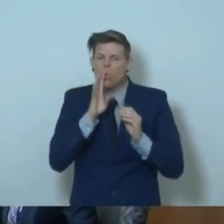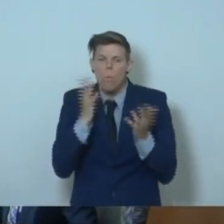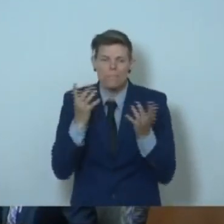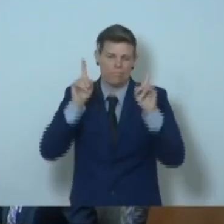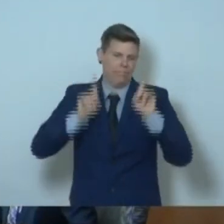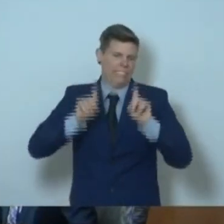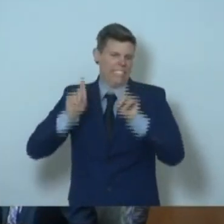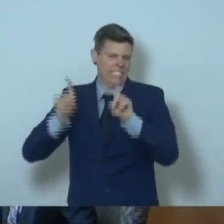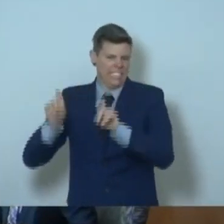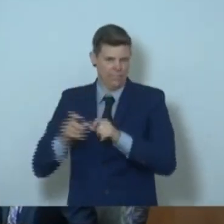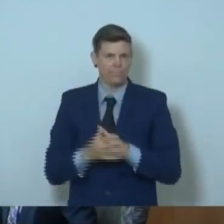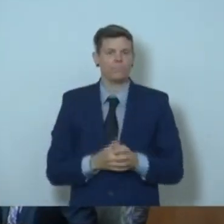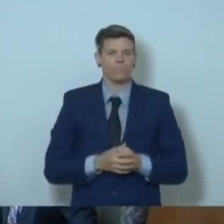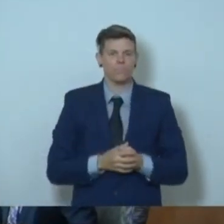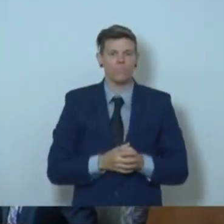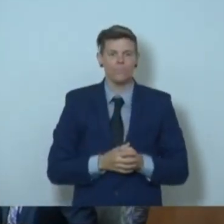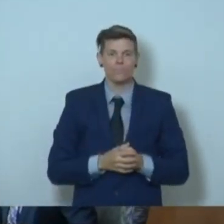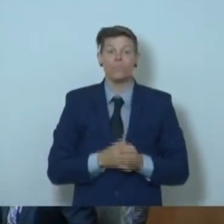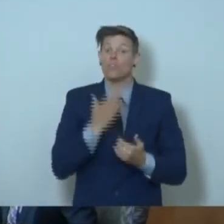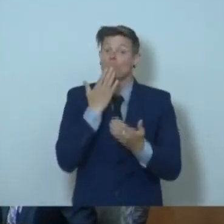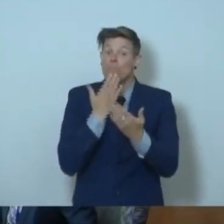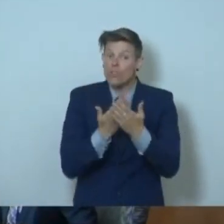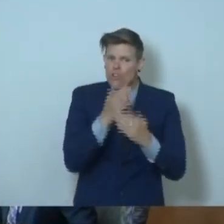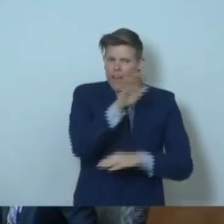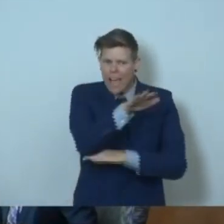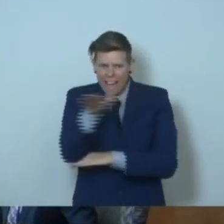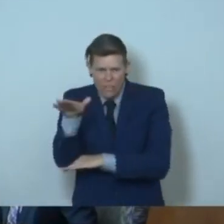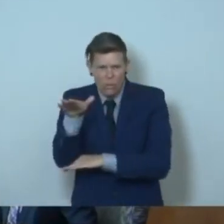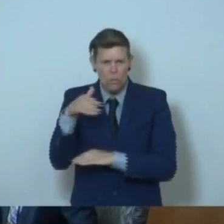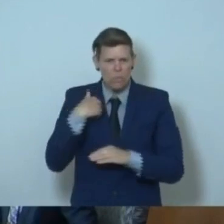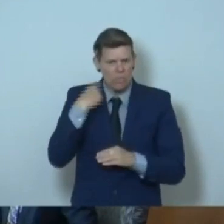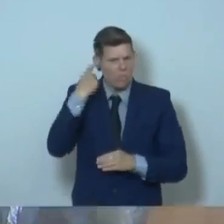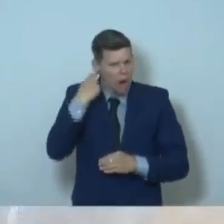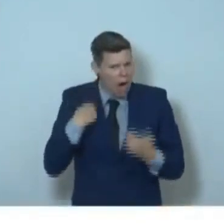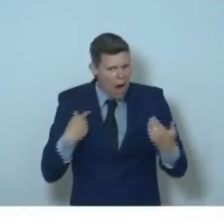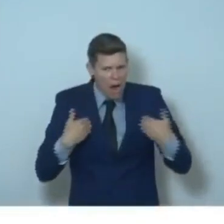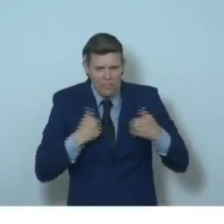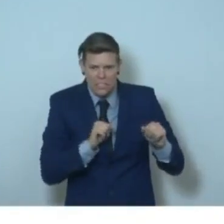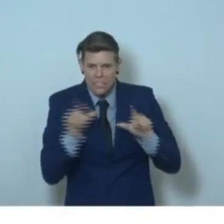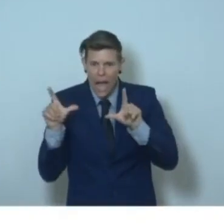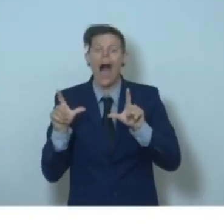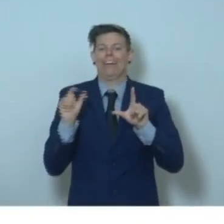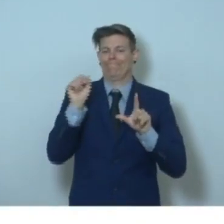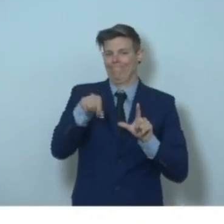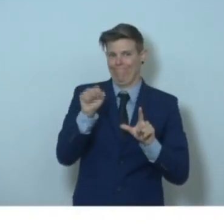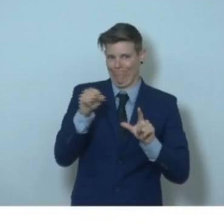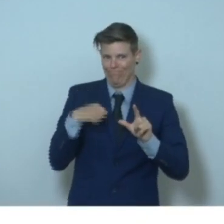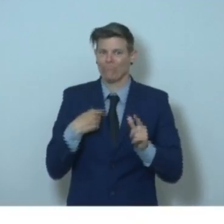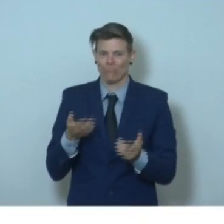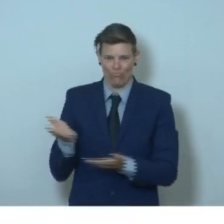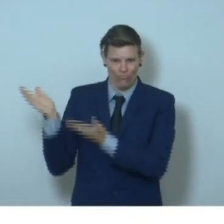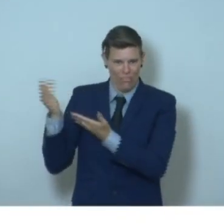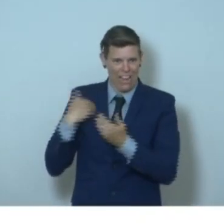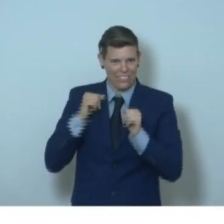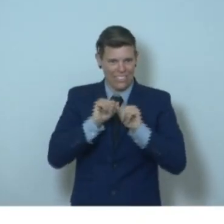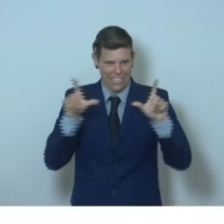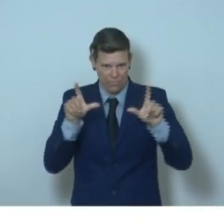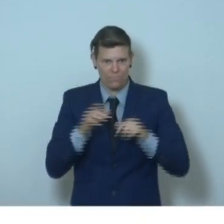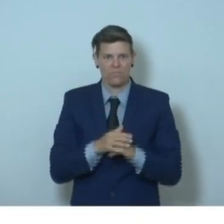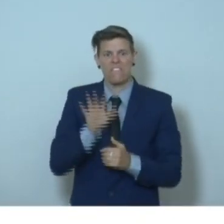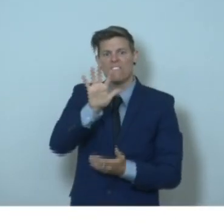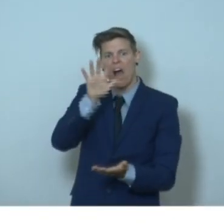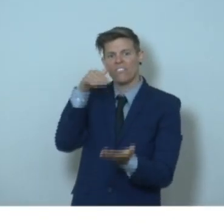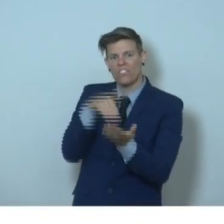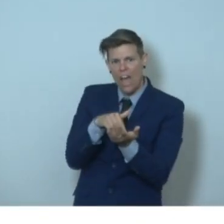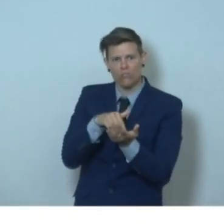afternoon. I think I have a slide. We're testing in the neighborhood where our 5,000 was our